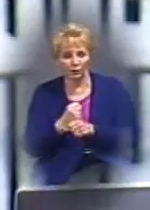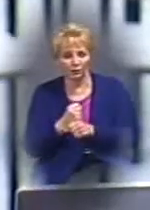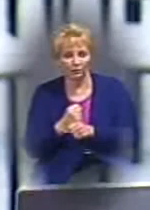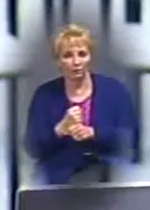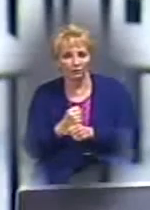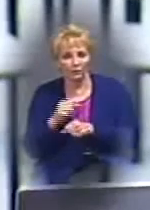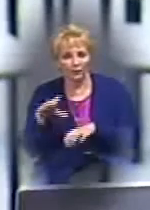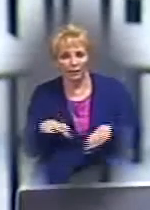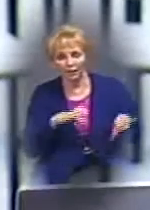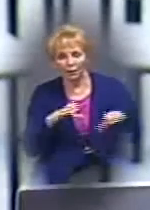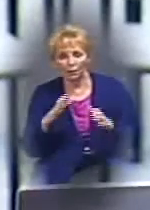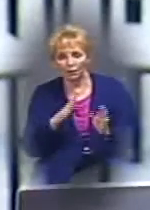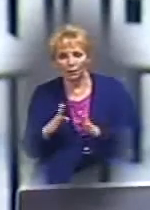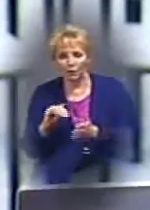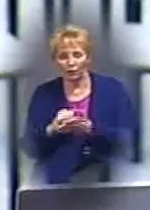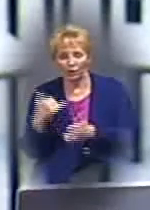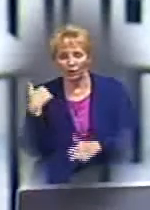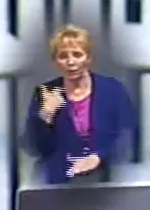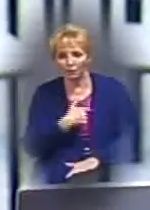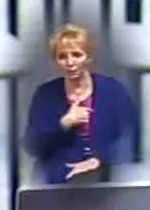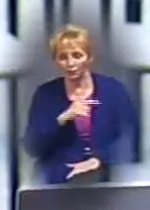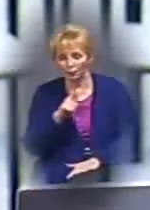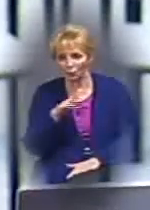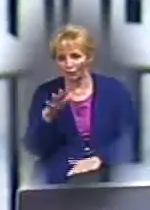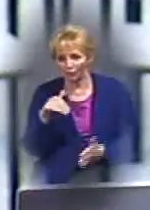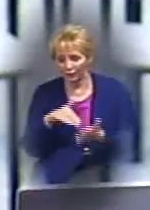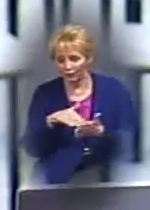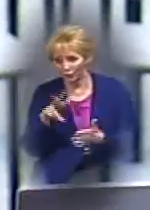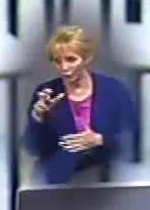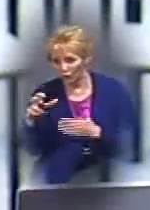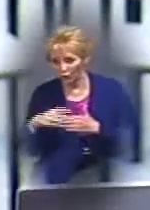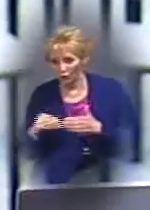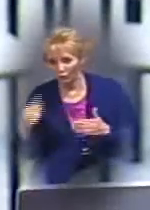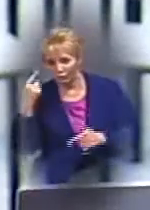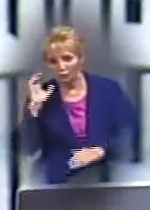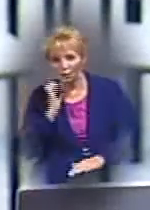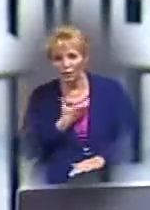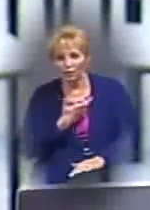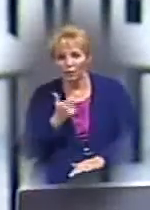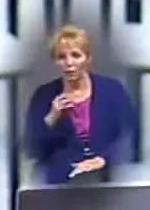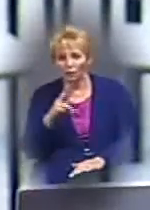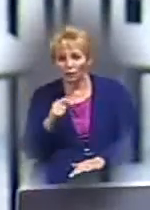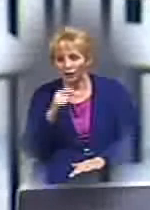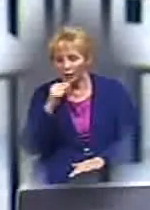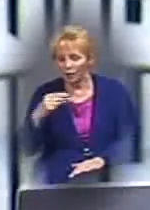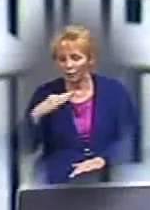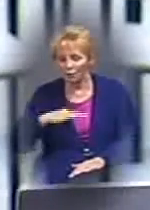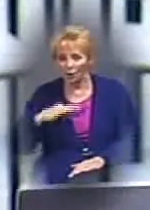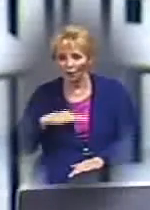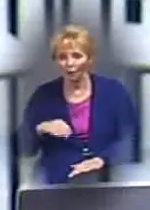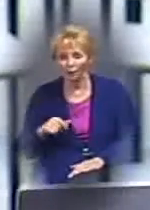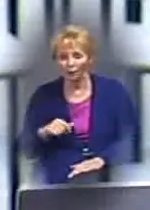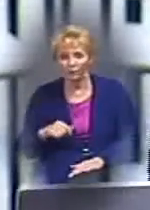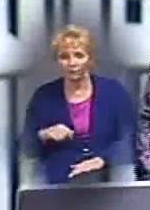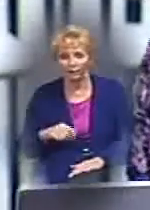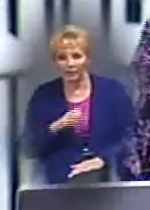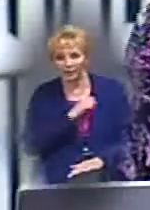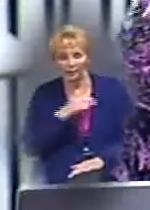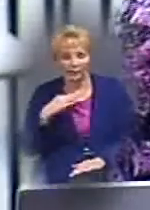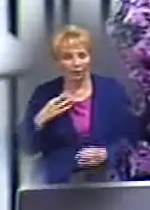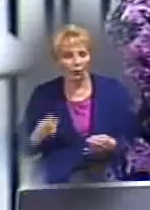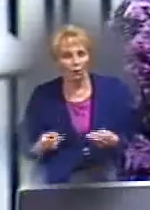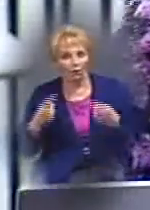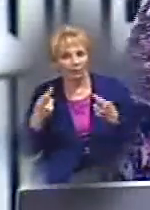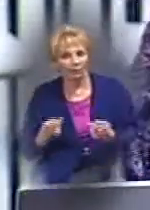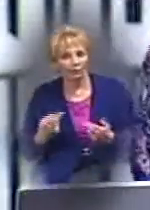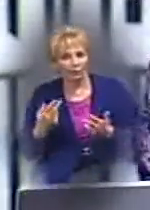our action plan, we say that we would spend $25,300 for our grants to nonprofits. And staff would like to recommend the